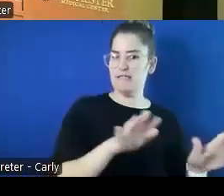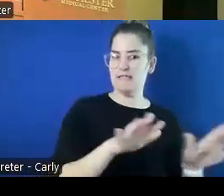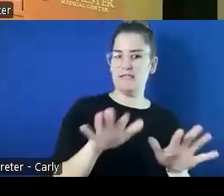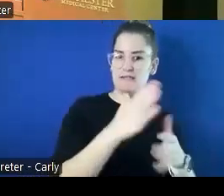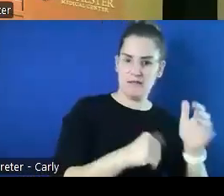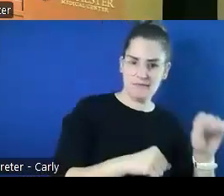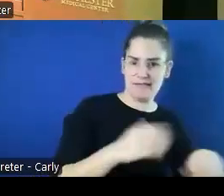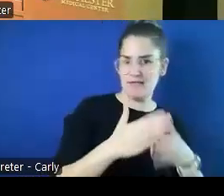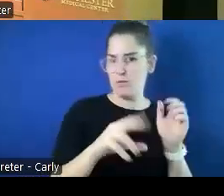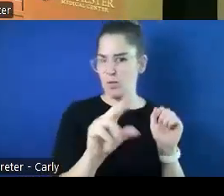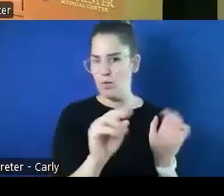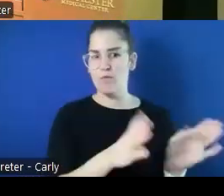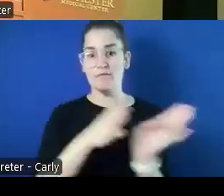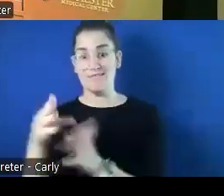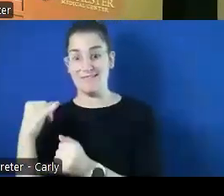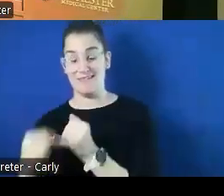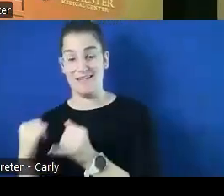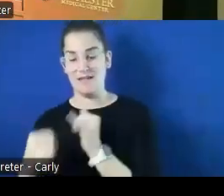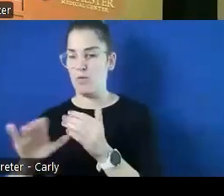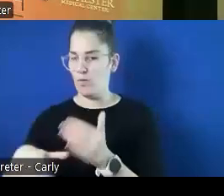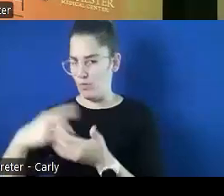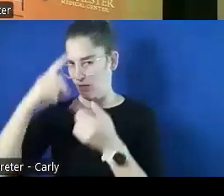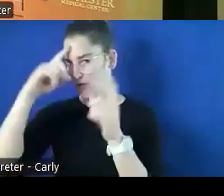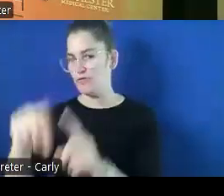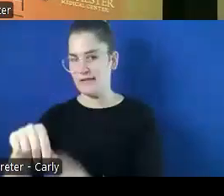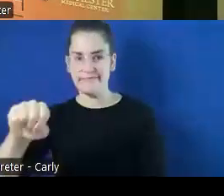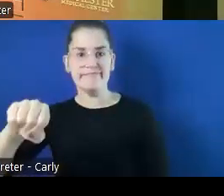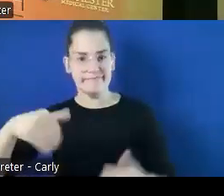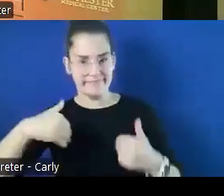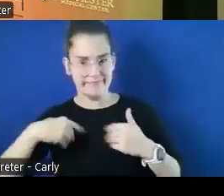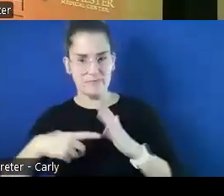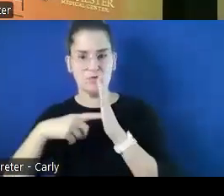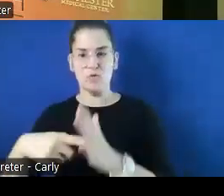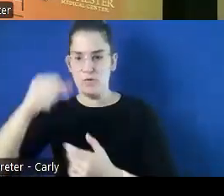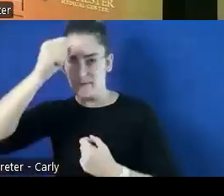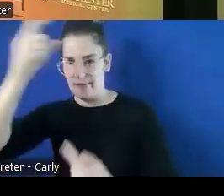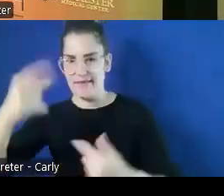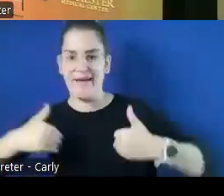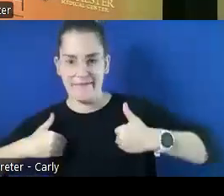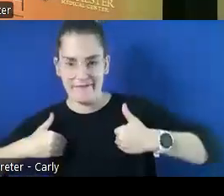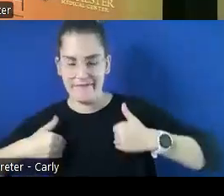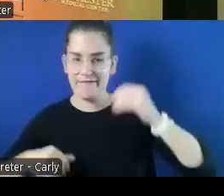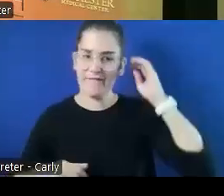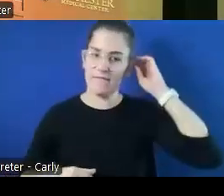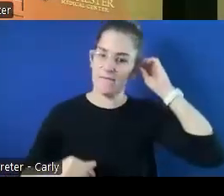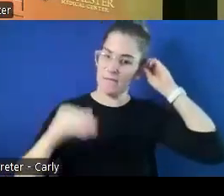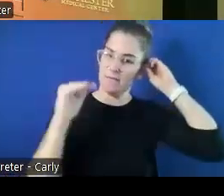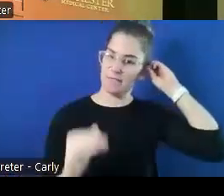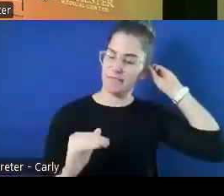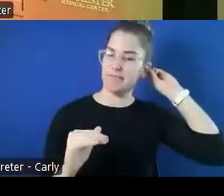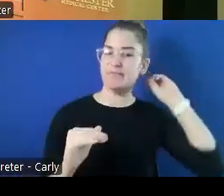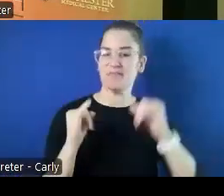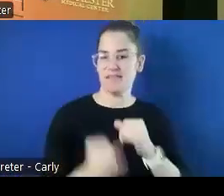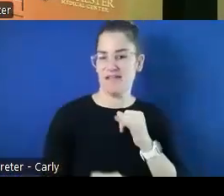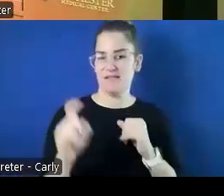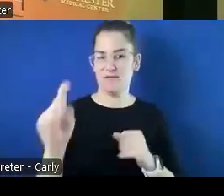it seems that everyone agreed with the statement that they showed empathy. And lastly, the question